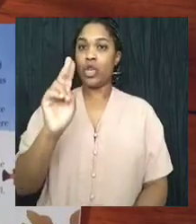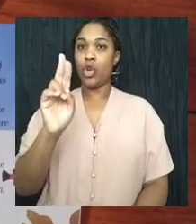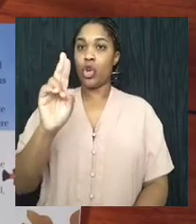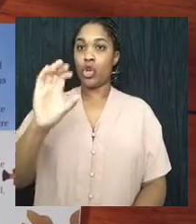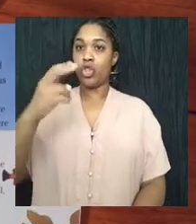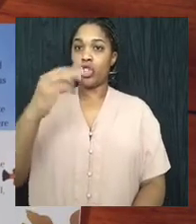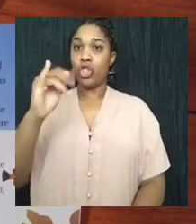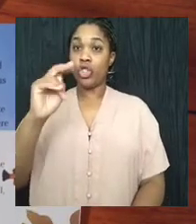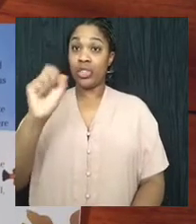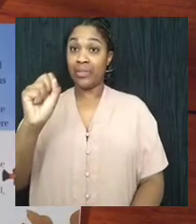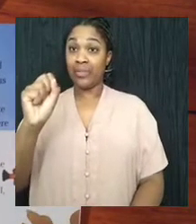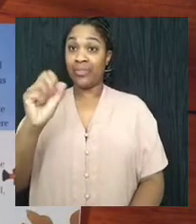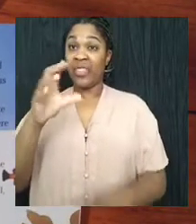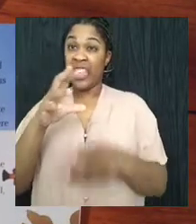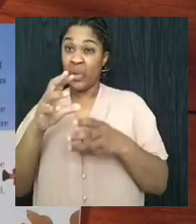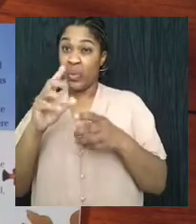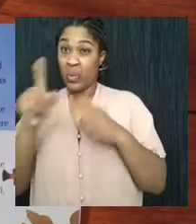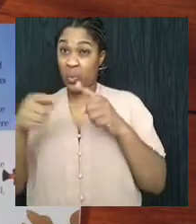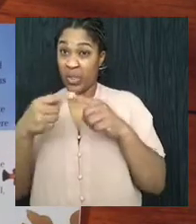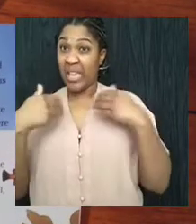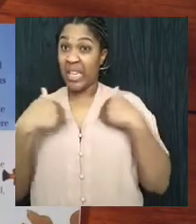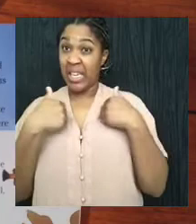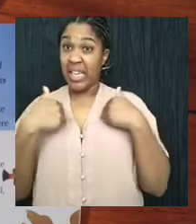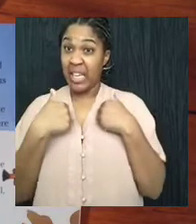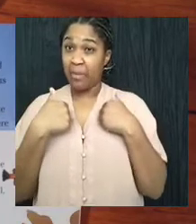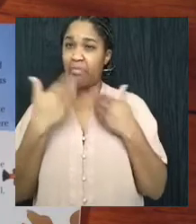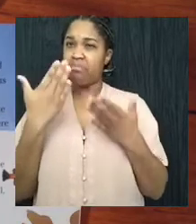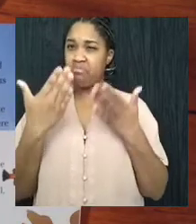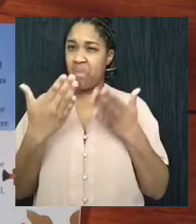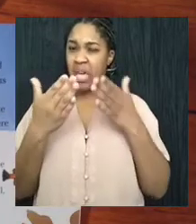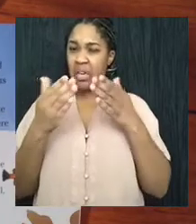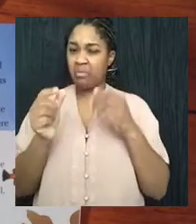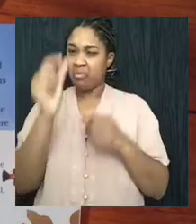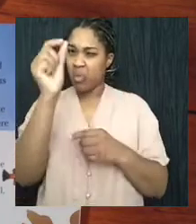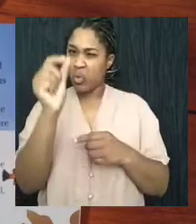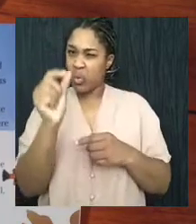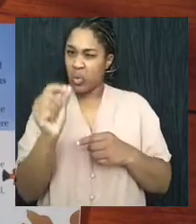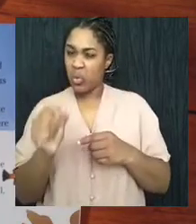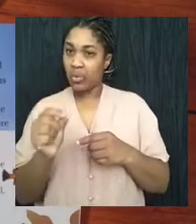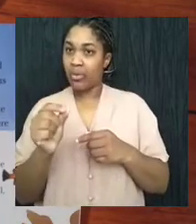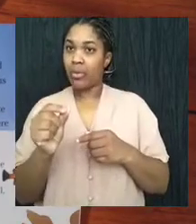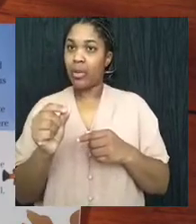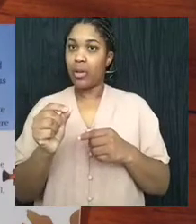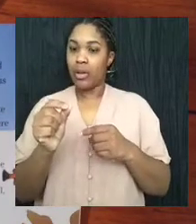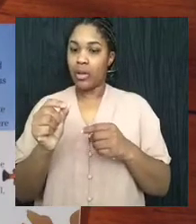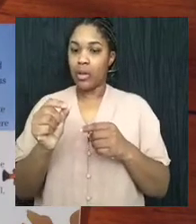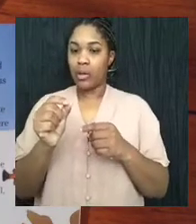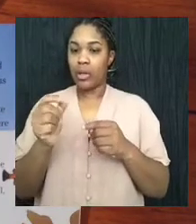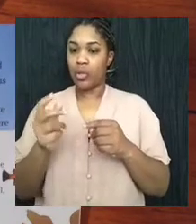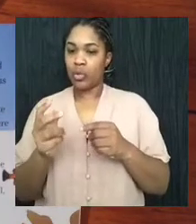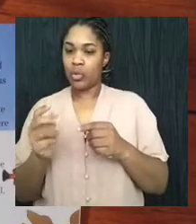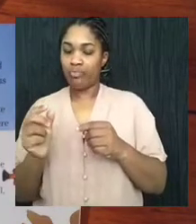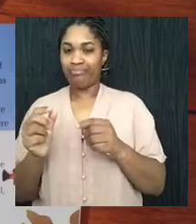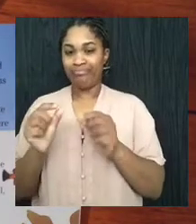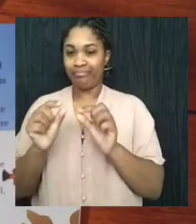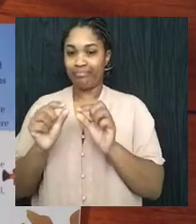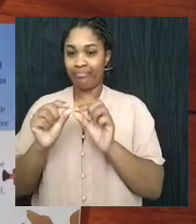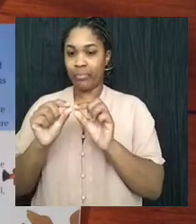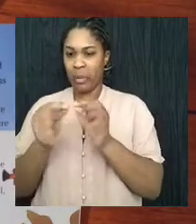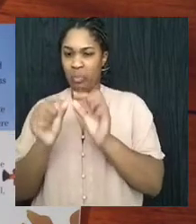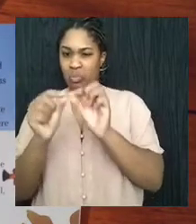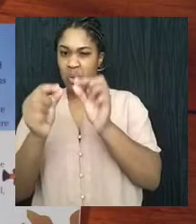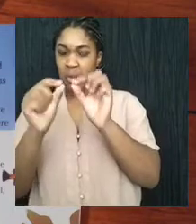off stems at the seafloor. The kelp then floats away. Sea urchins are one of the